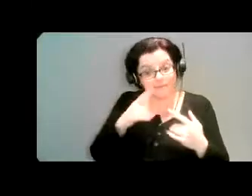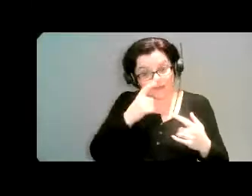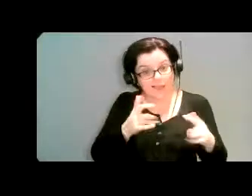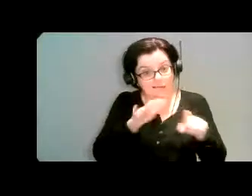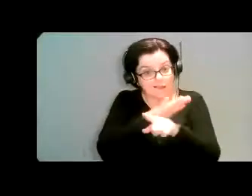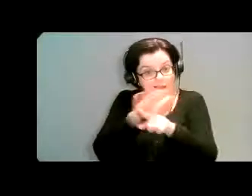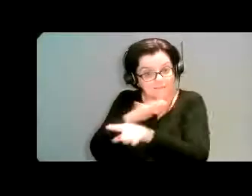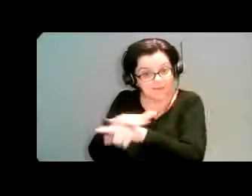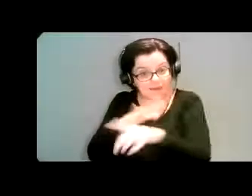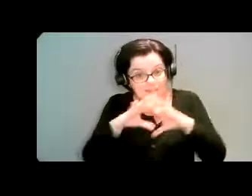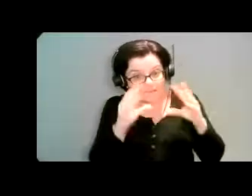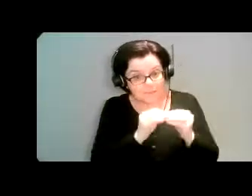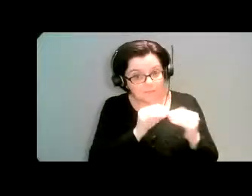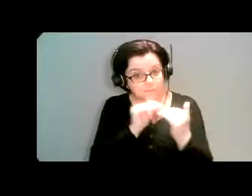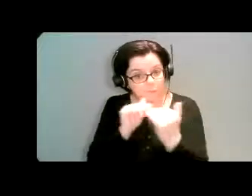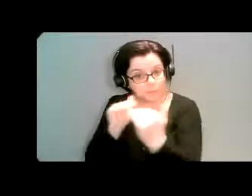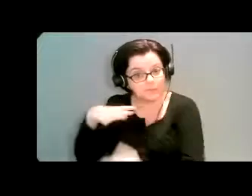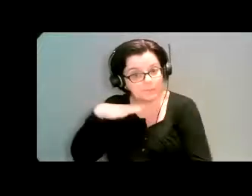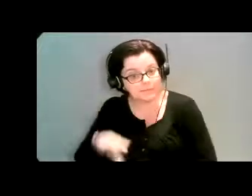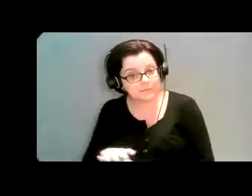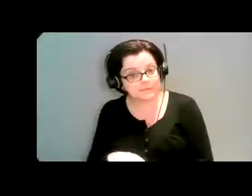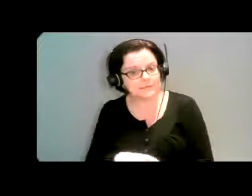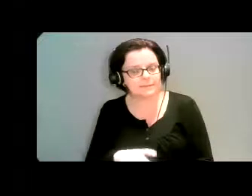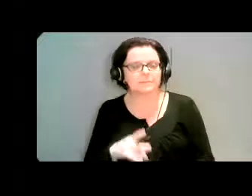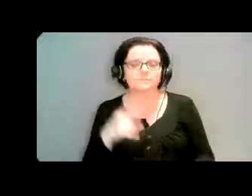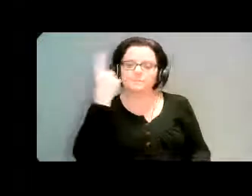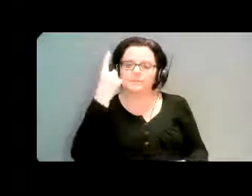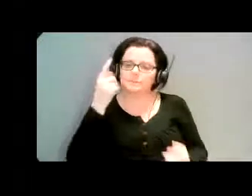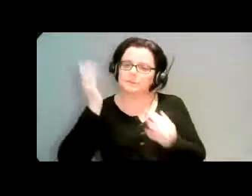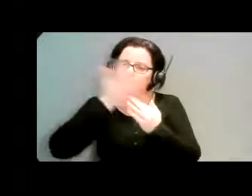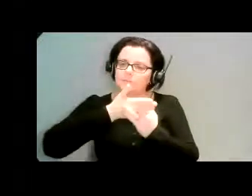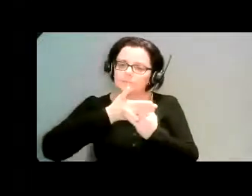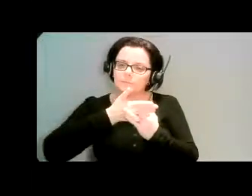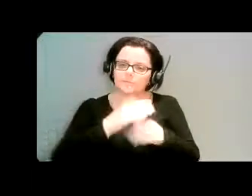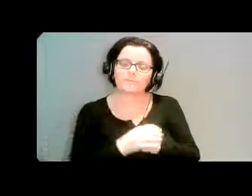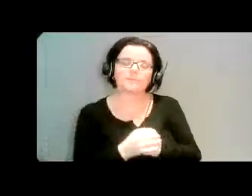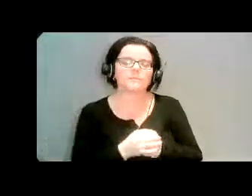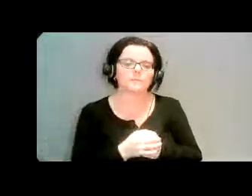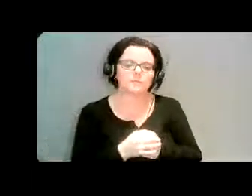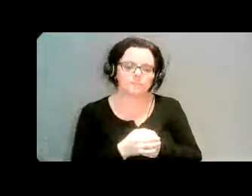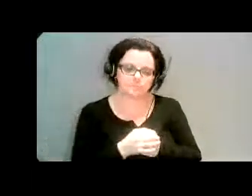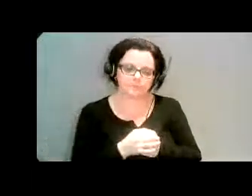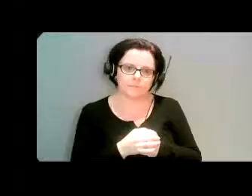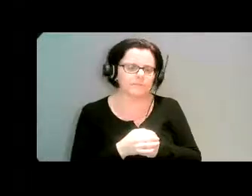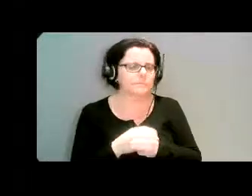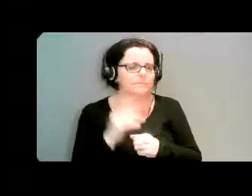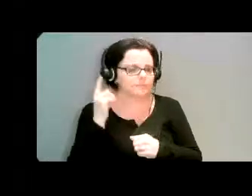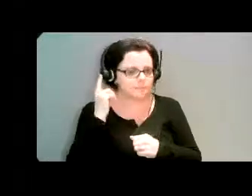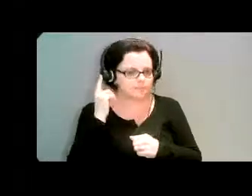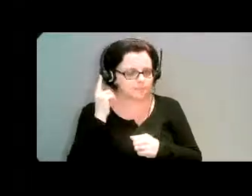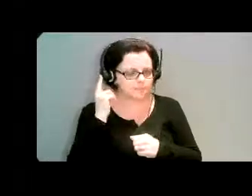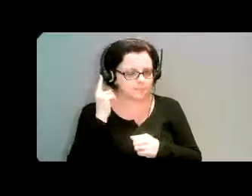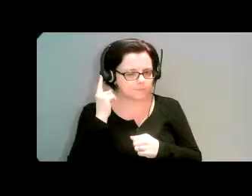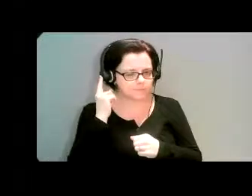needs. Excuse me. Yeah. Is that for like